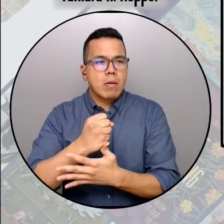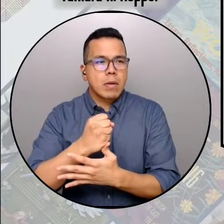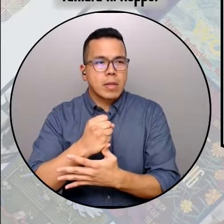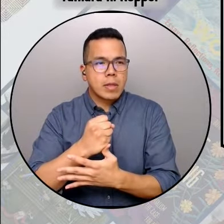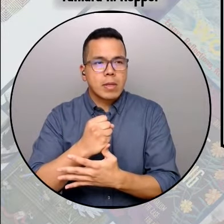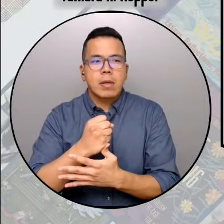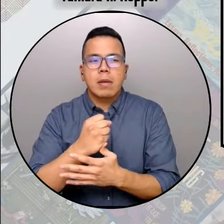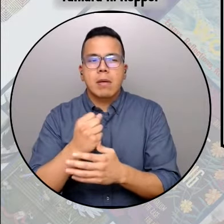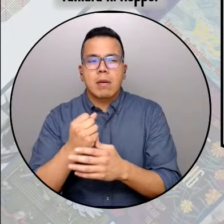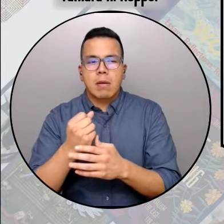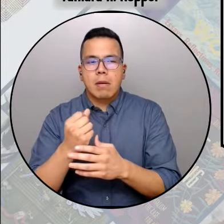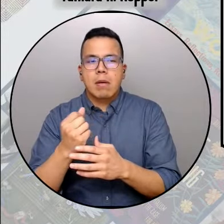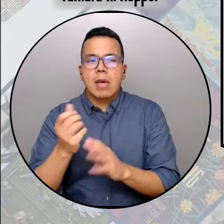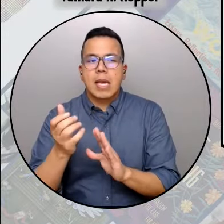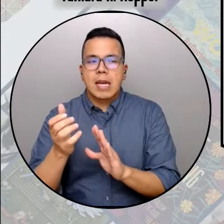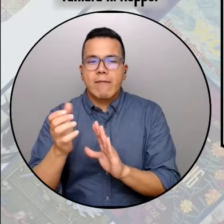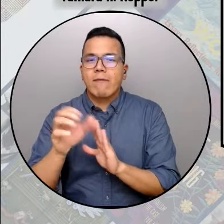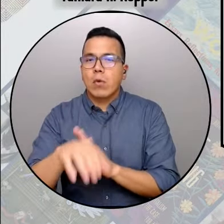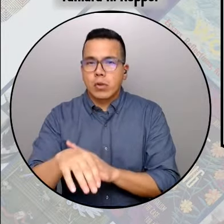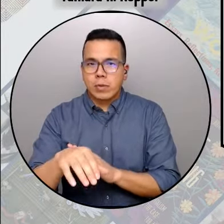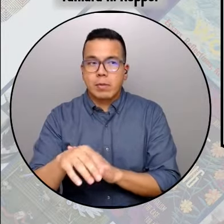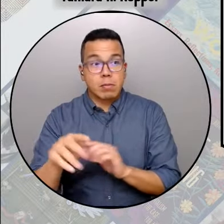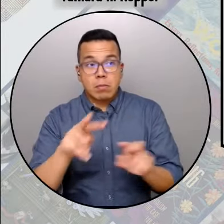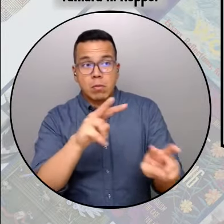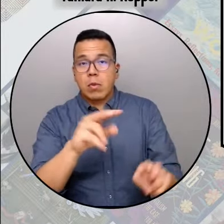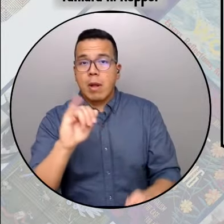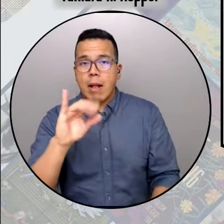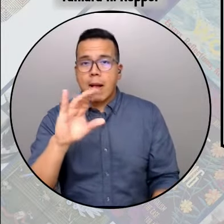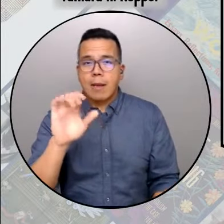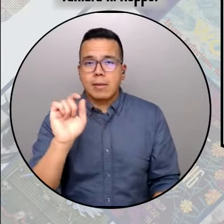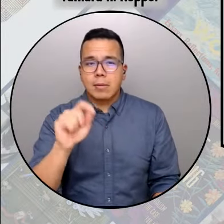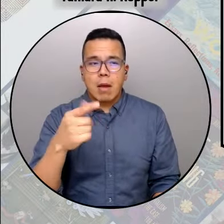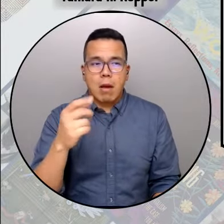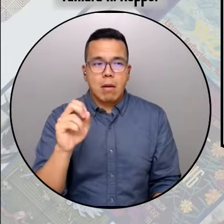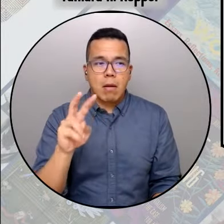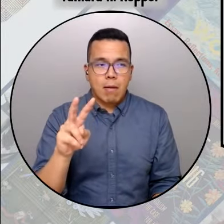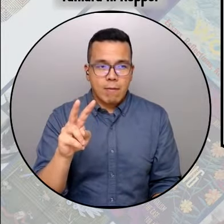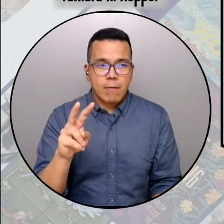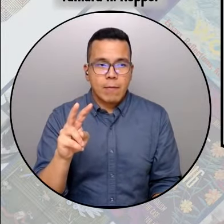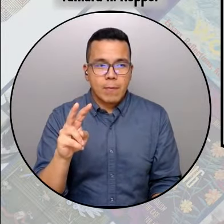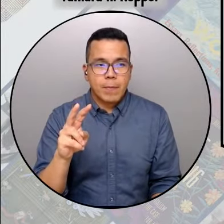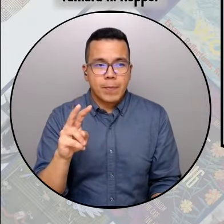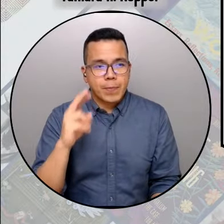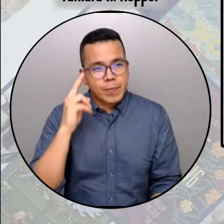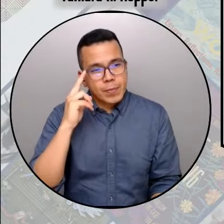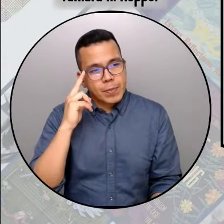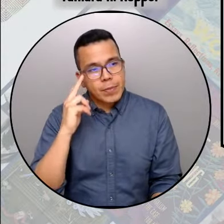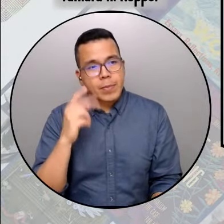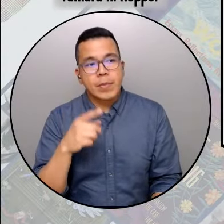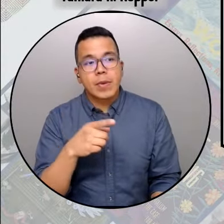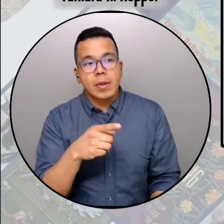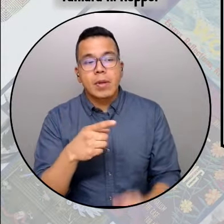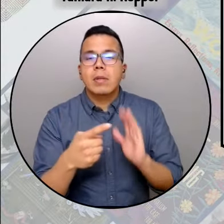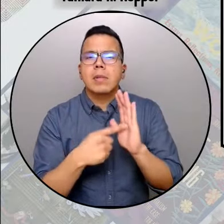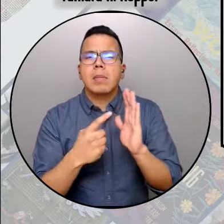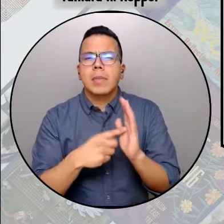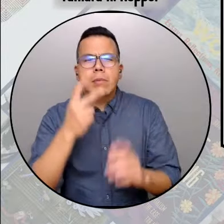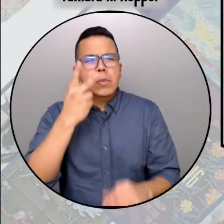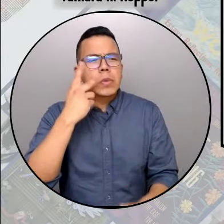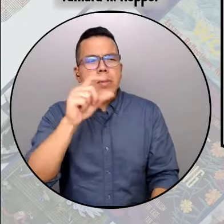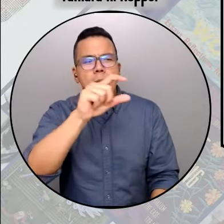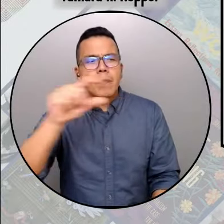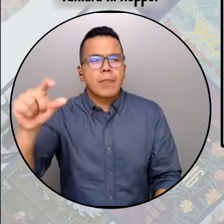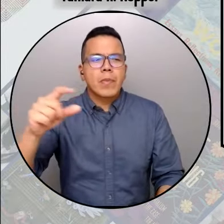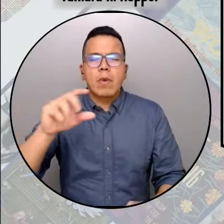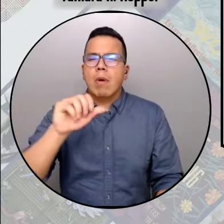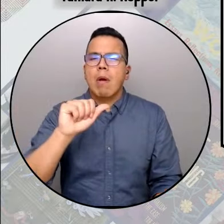you go on ICE.gov, what you'll see sometimes, and also on DHS.gov, is you'll see archived content. And what that's